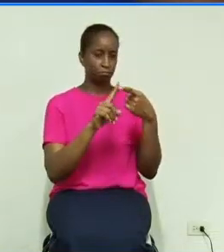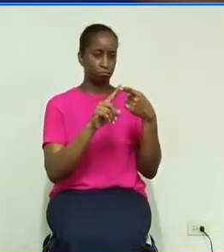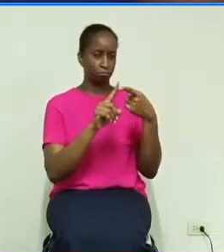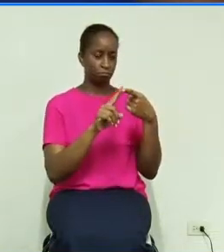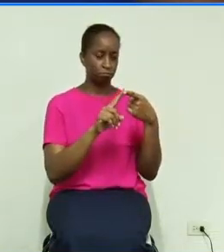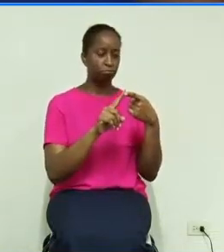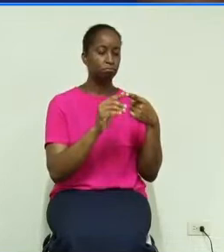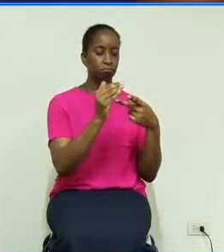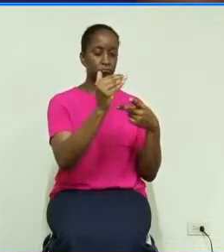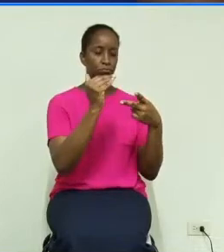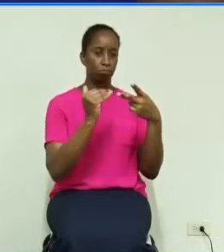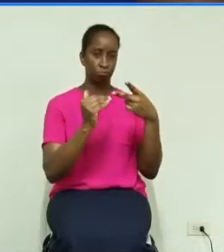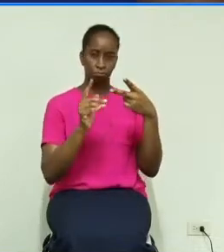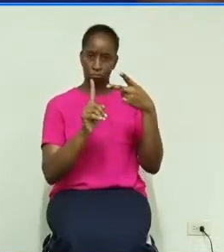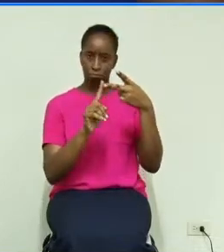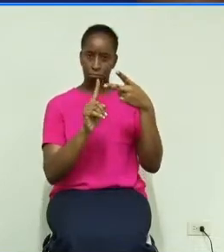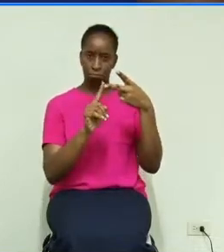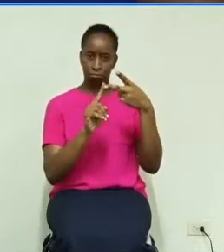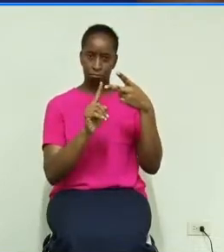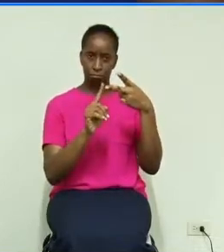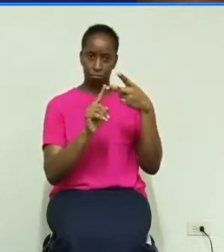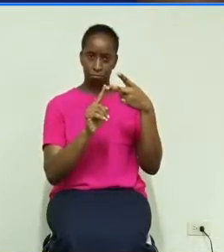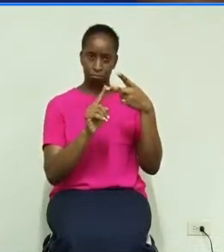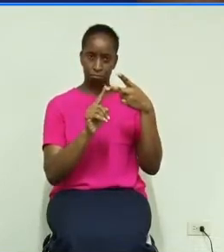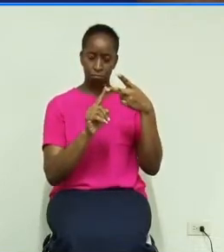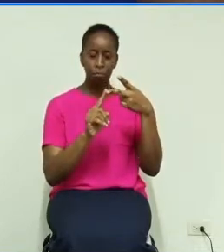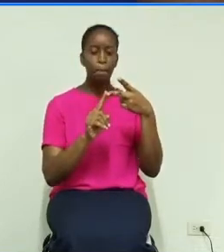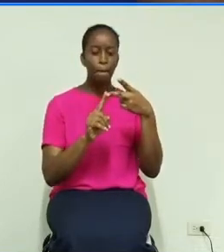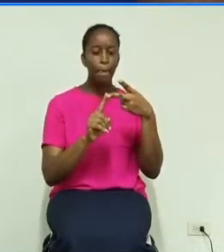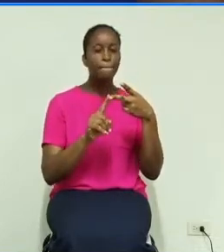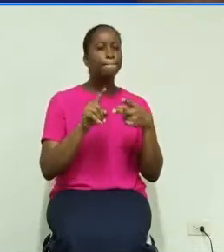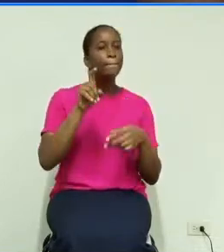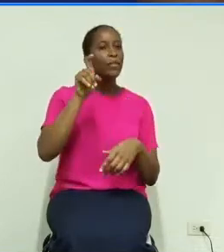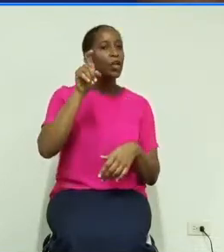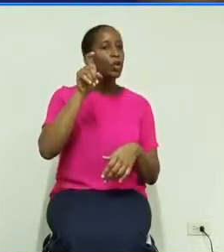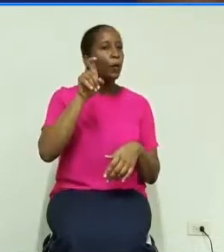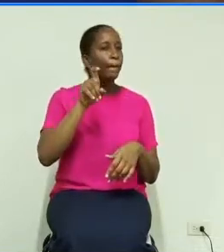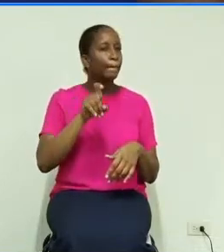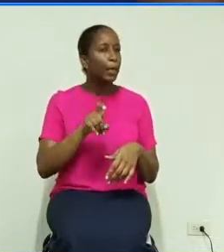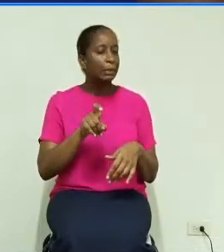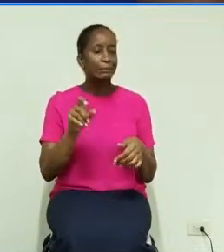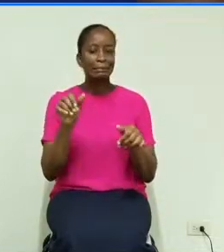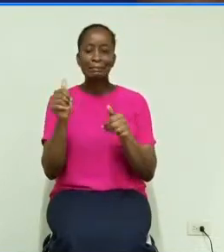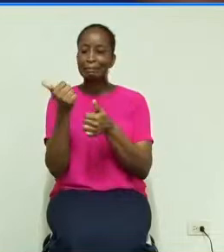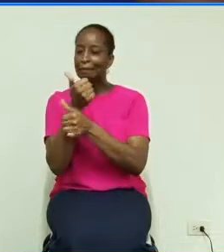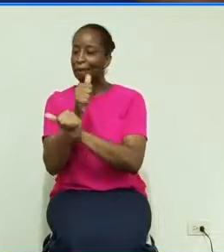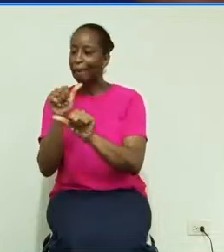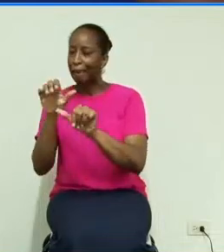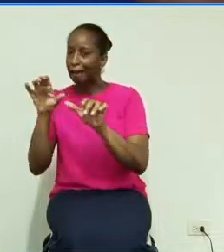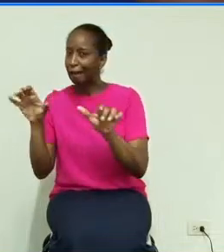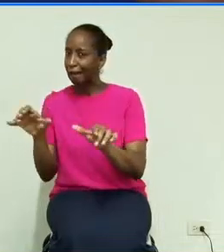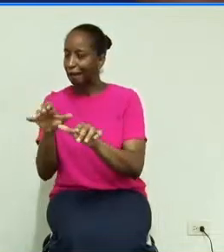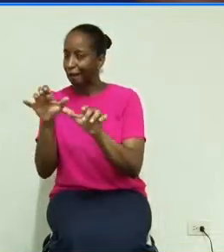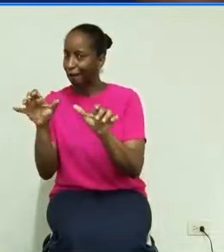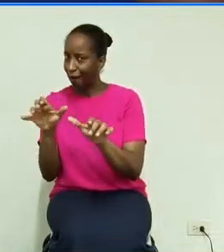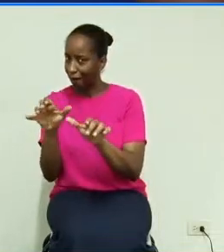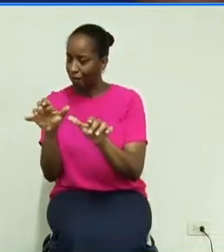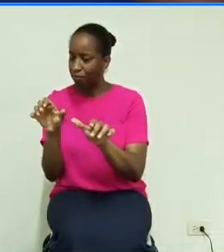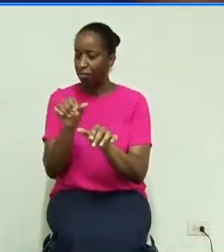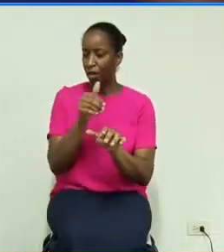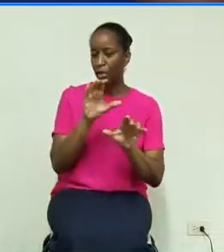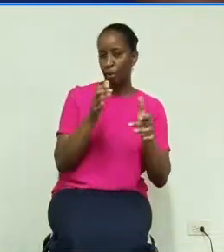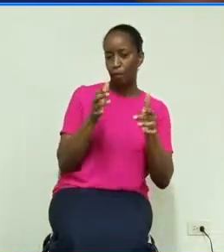and balances. When we have a system that is led, guided, and guarded by only one